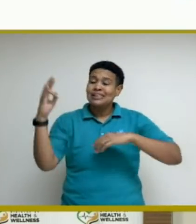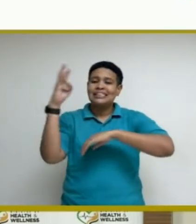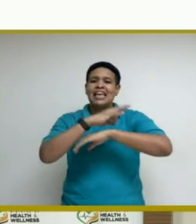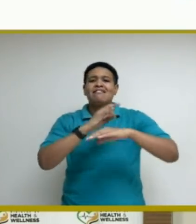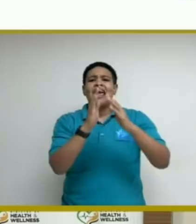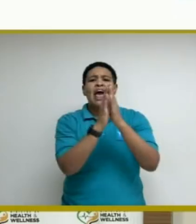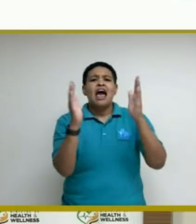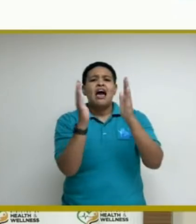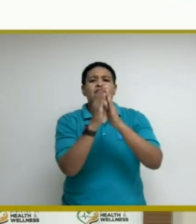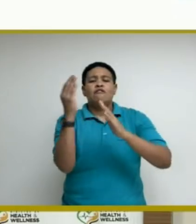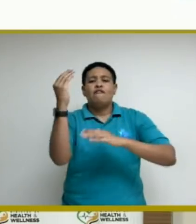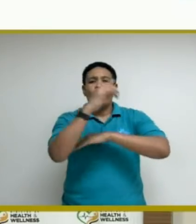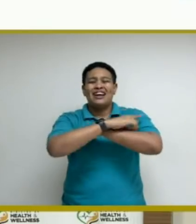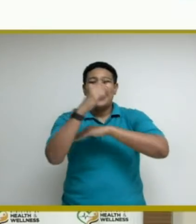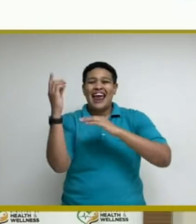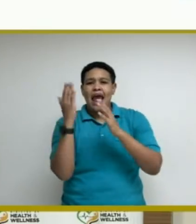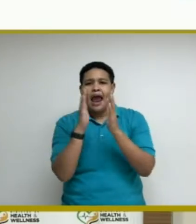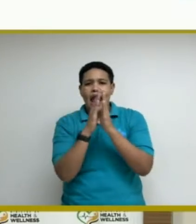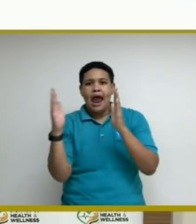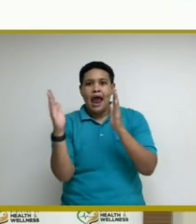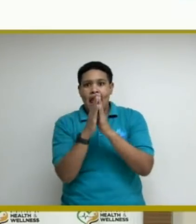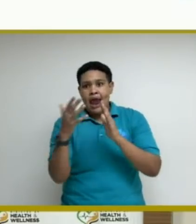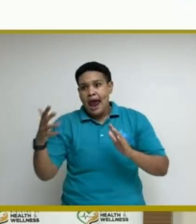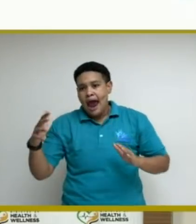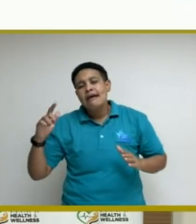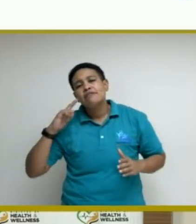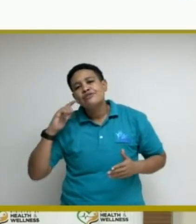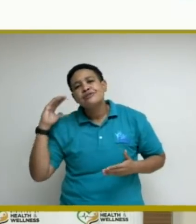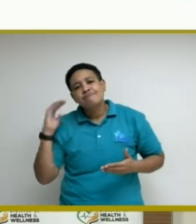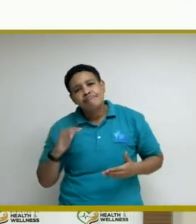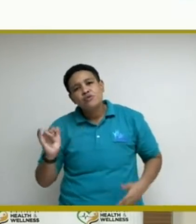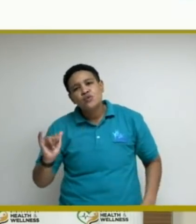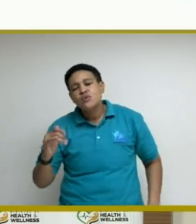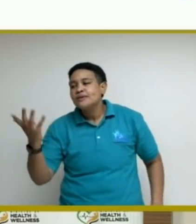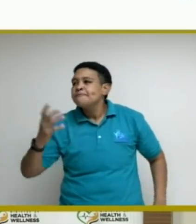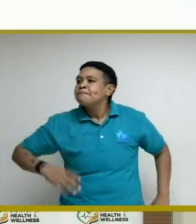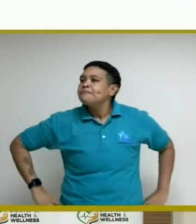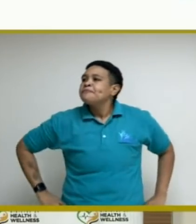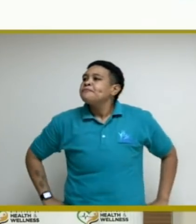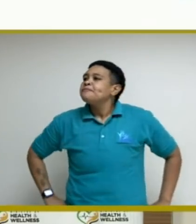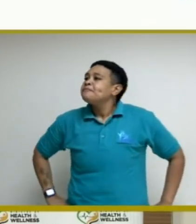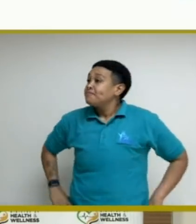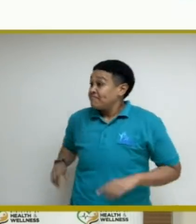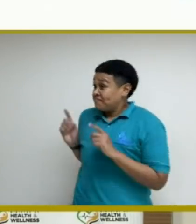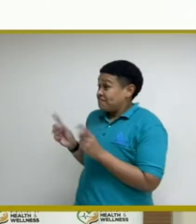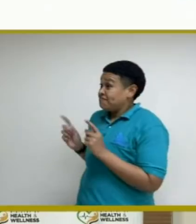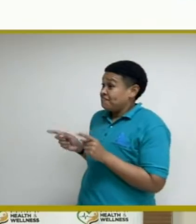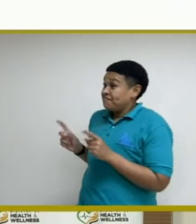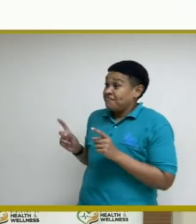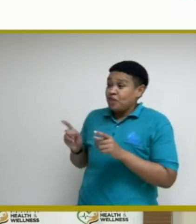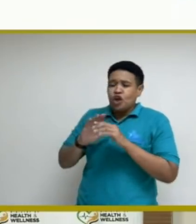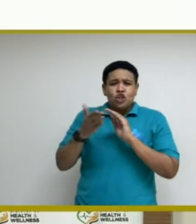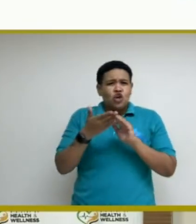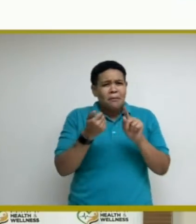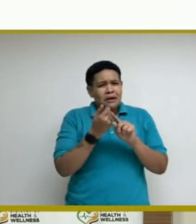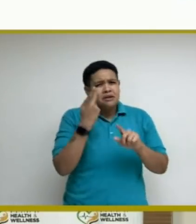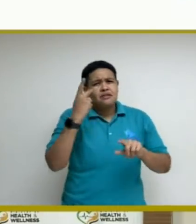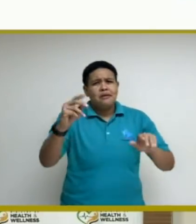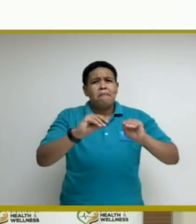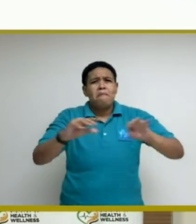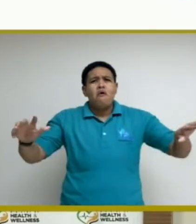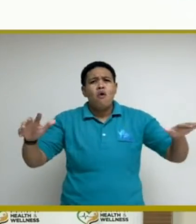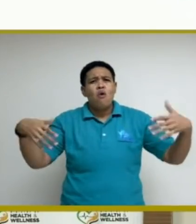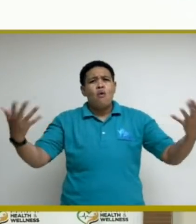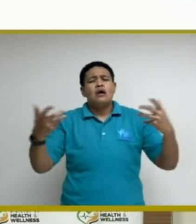and 14-day average in the green and the blue lines. Right across the island,